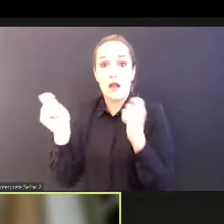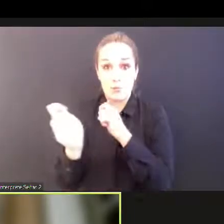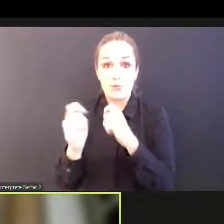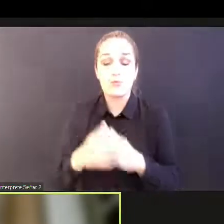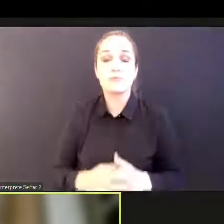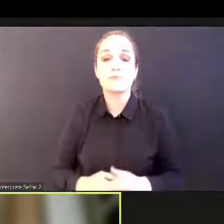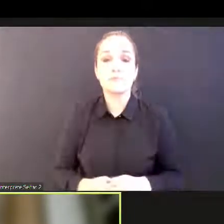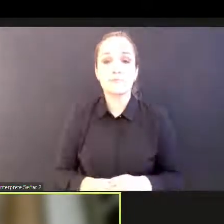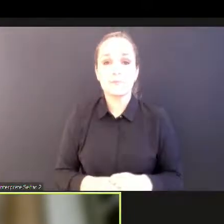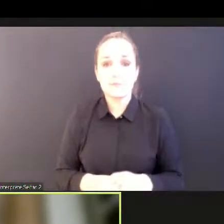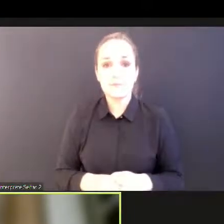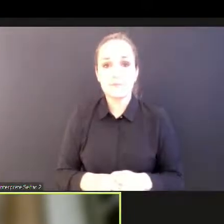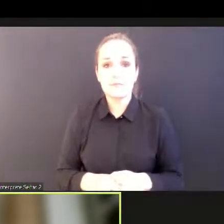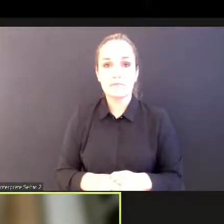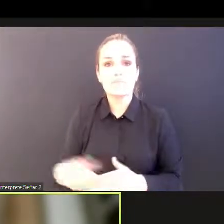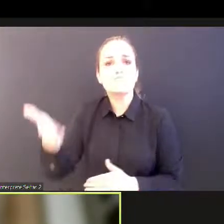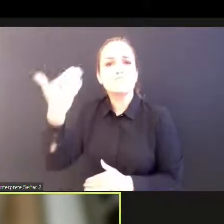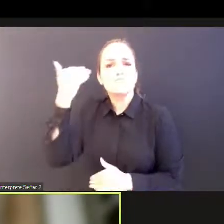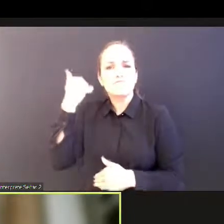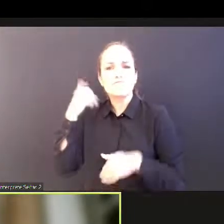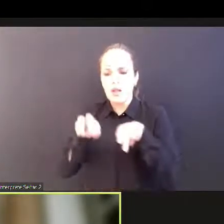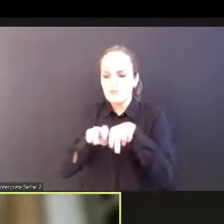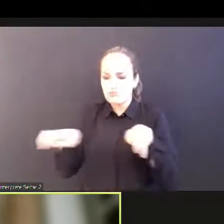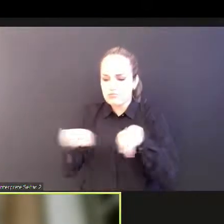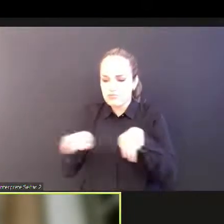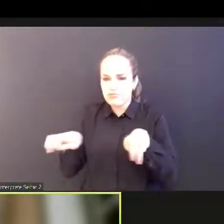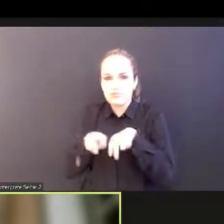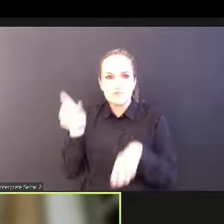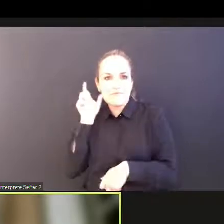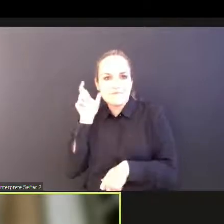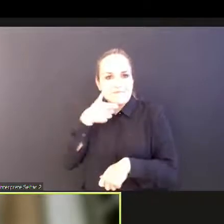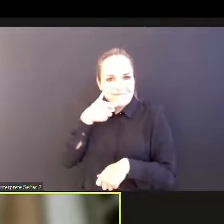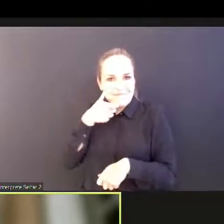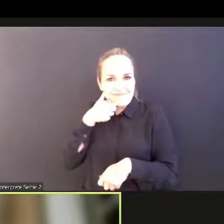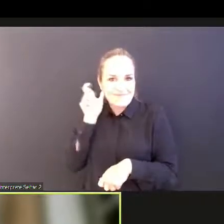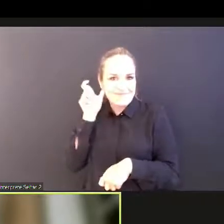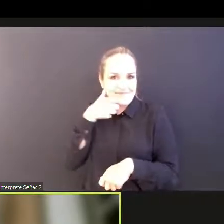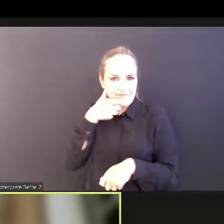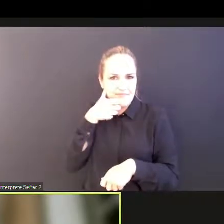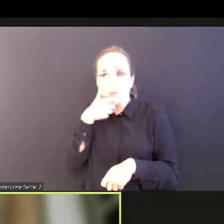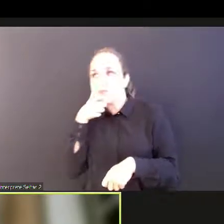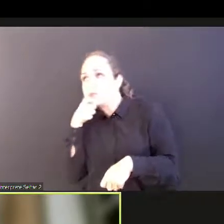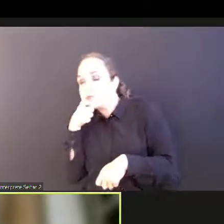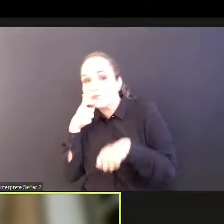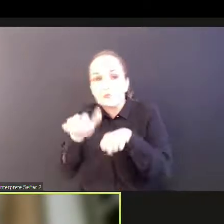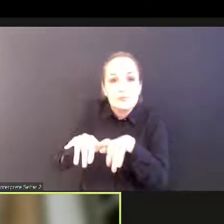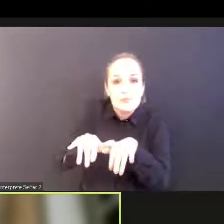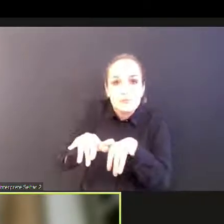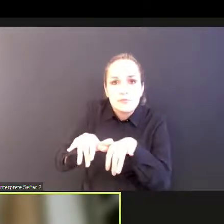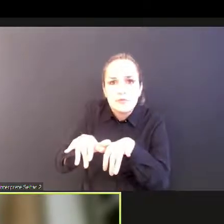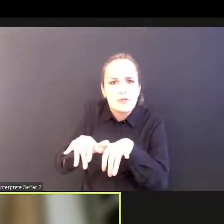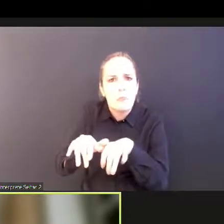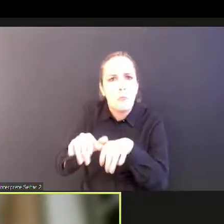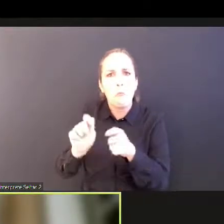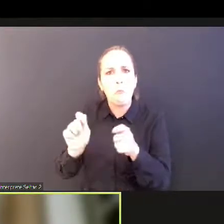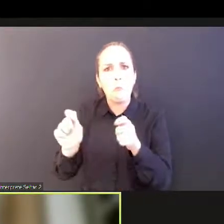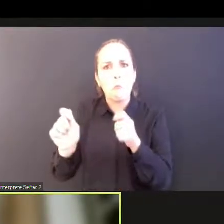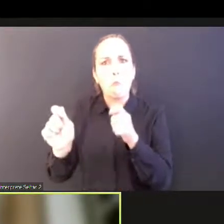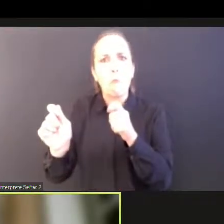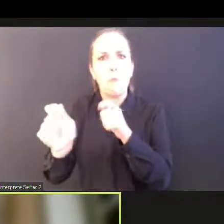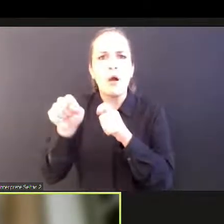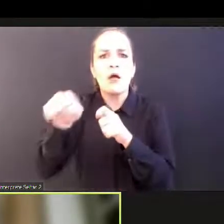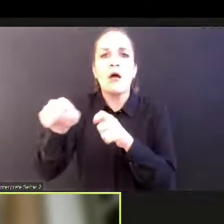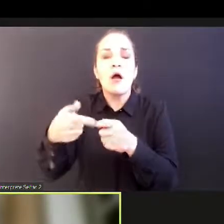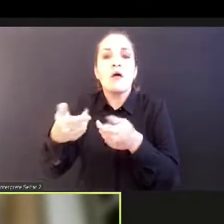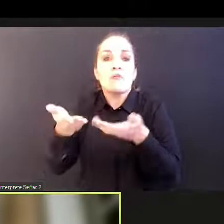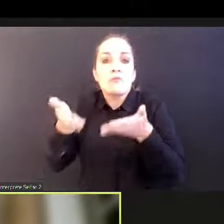more knowledge-intensive sort of applications of digital services. In Philippines, as I mentioned, we're seeing a range. You're seeing